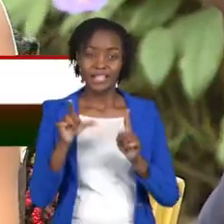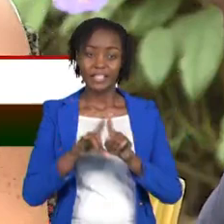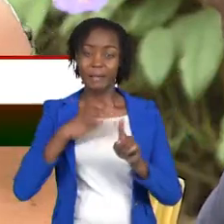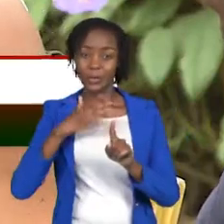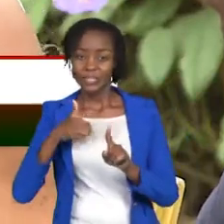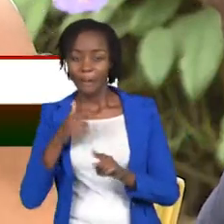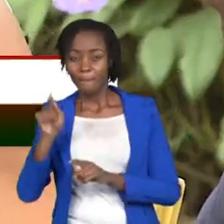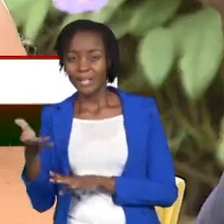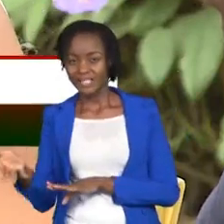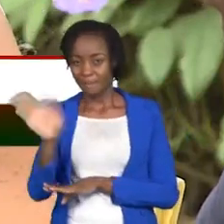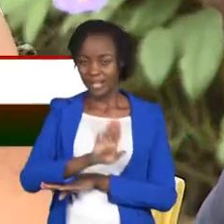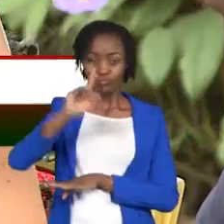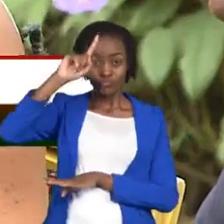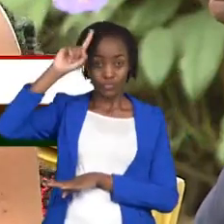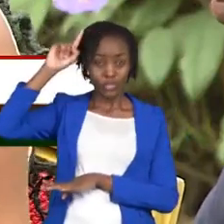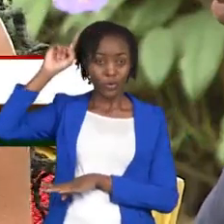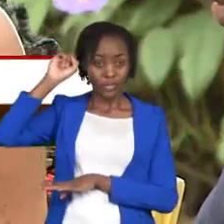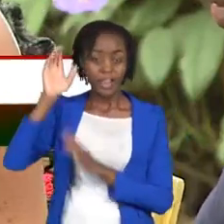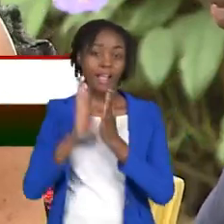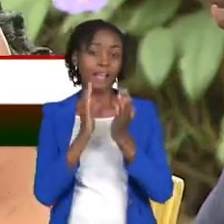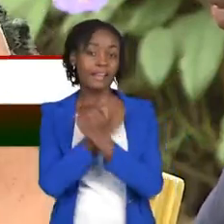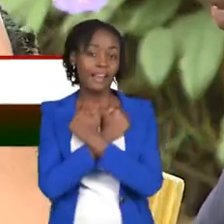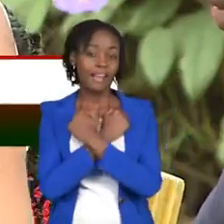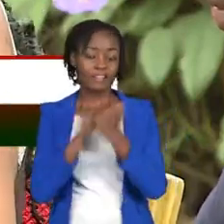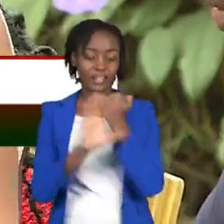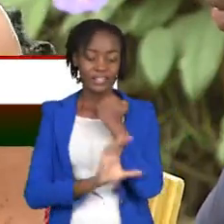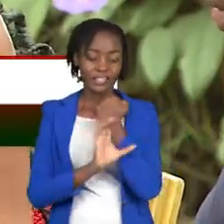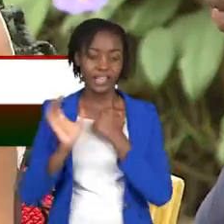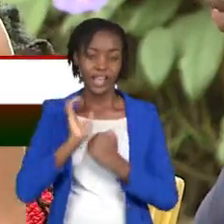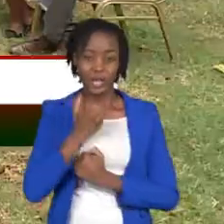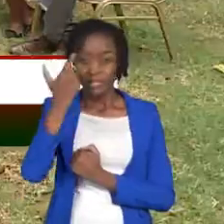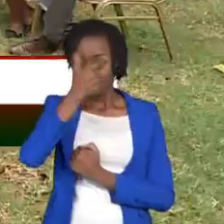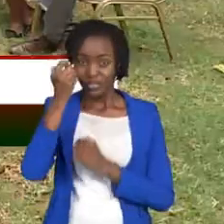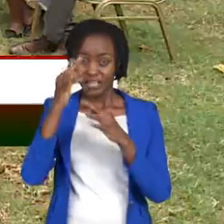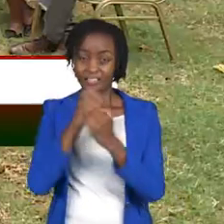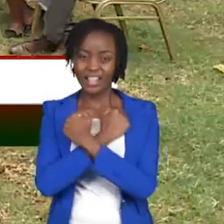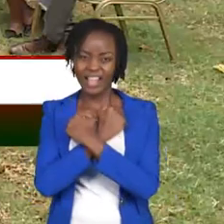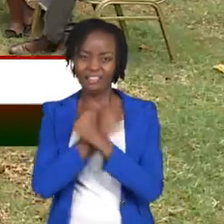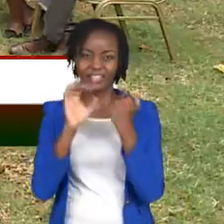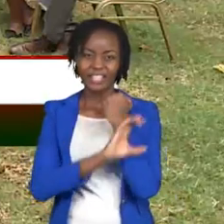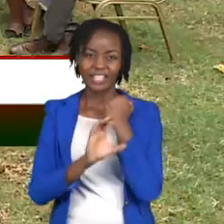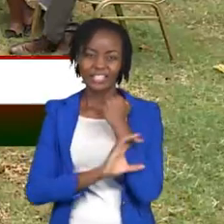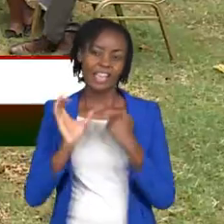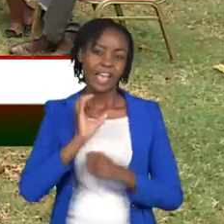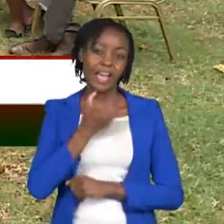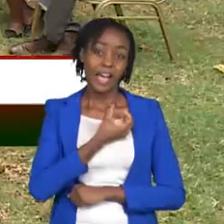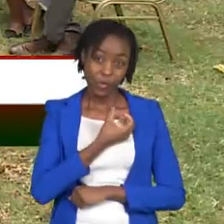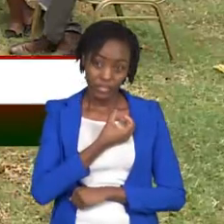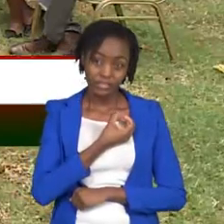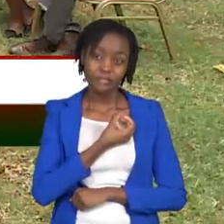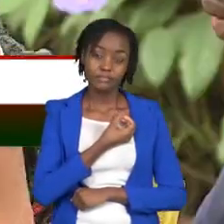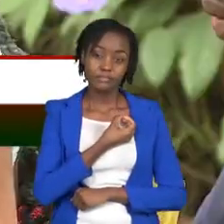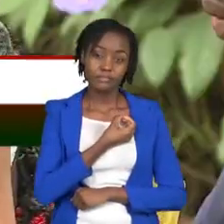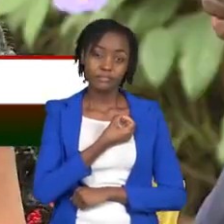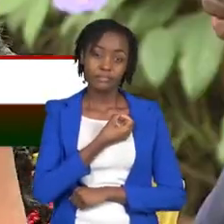to the originality and love our country. Because if we loved our country, if we really cared as Kenyans, as a